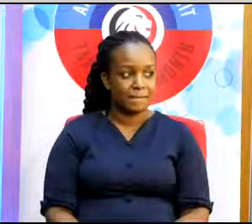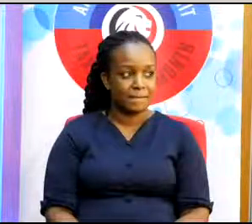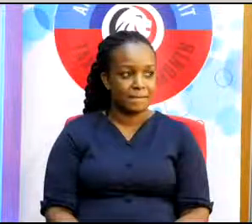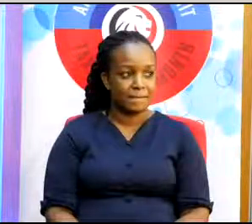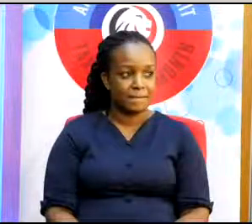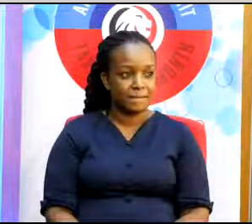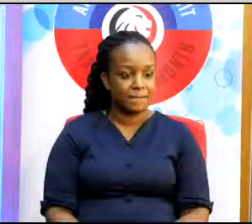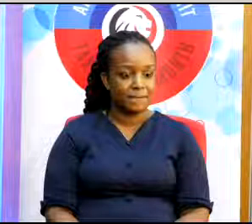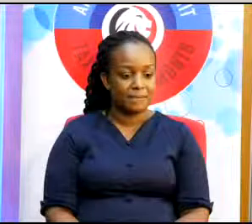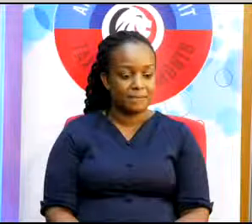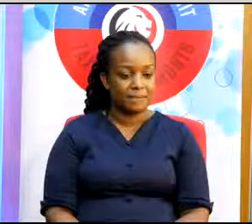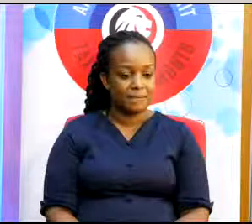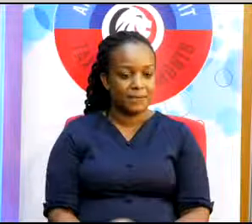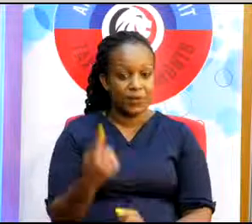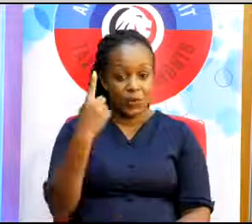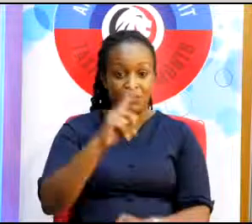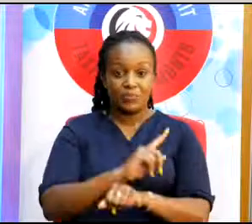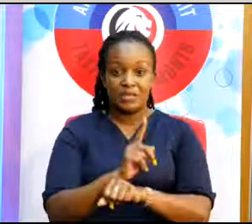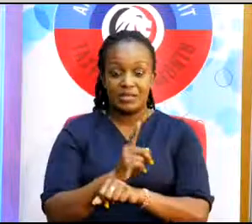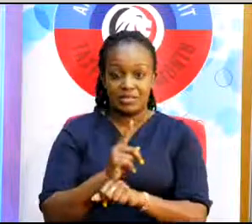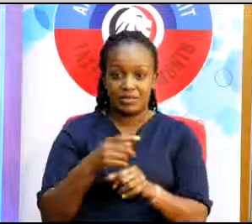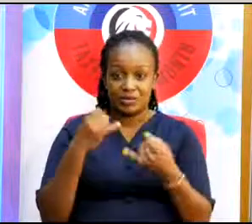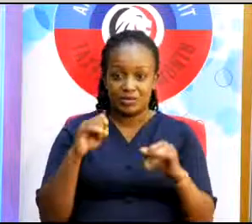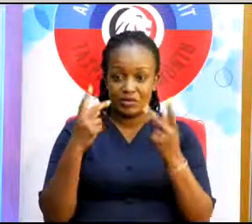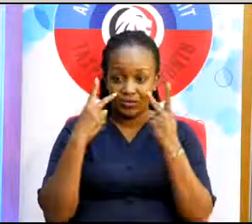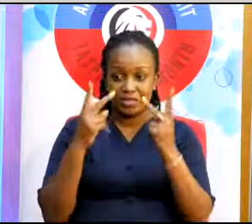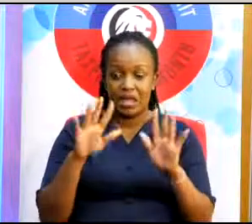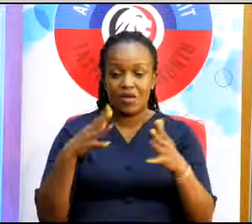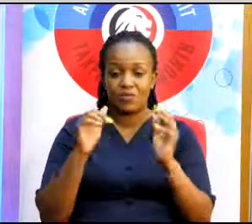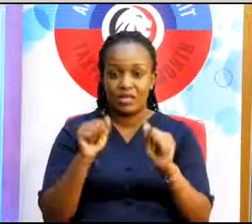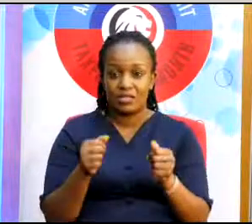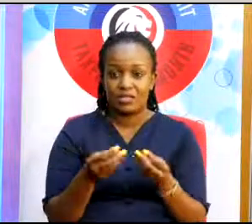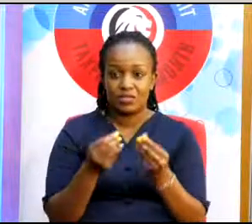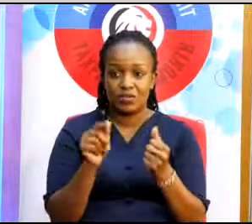Give me 1 minute, ladies and gentlemen. Let's see what we can do about this.